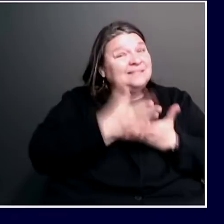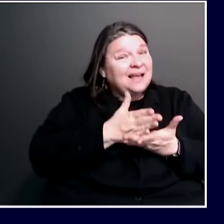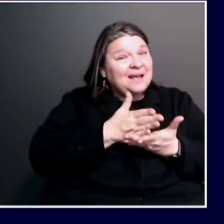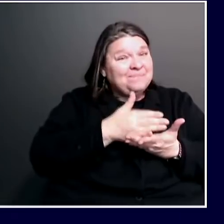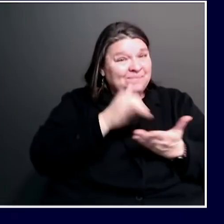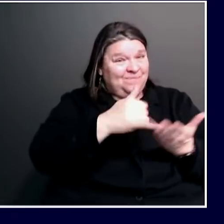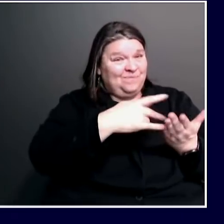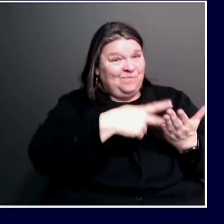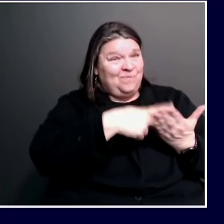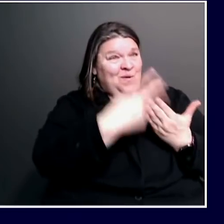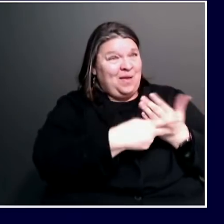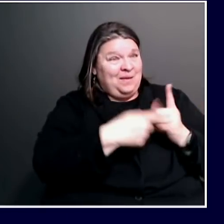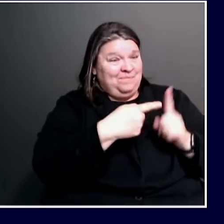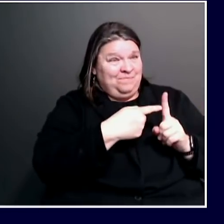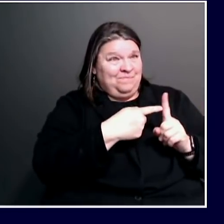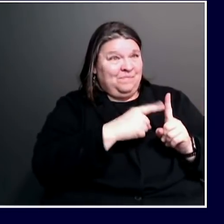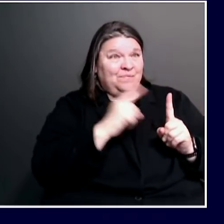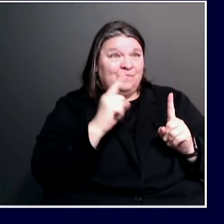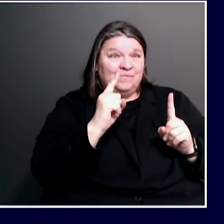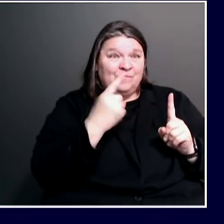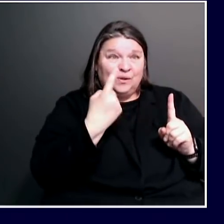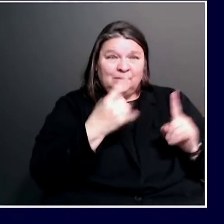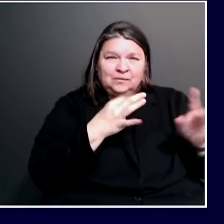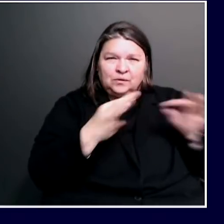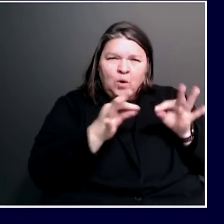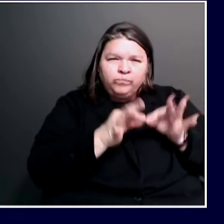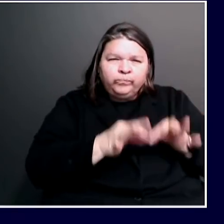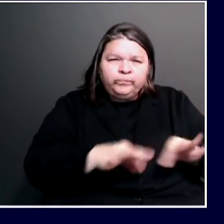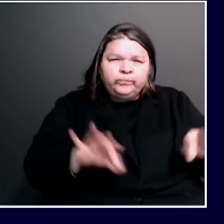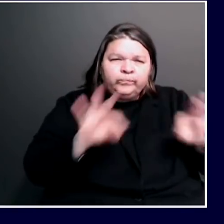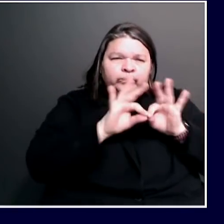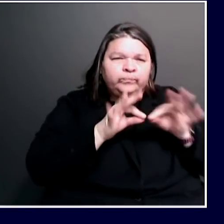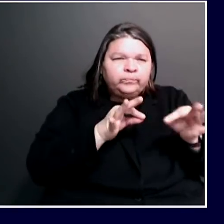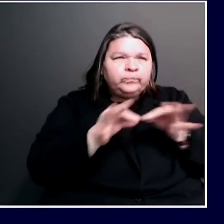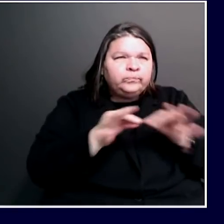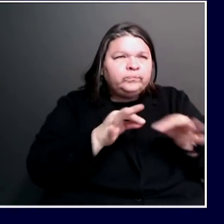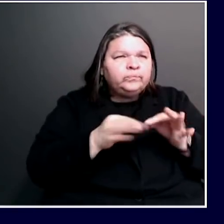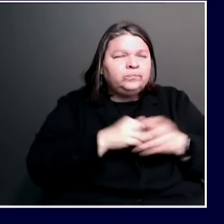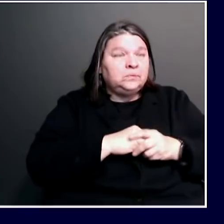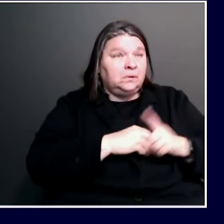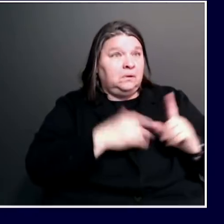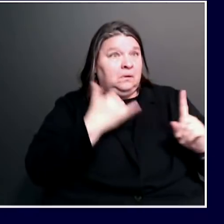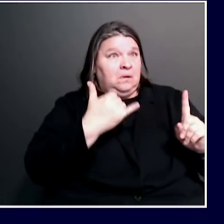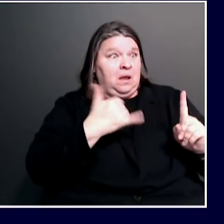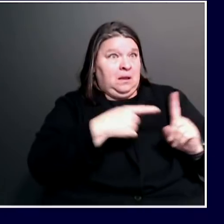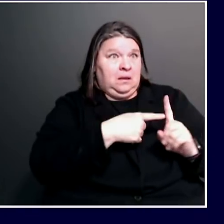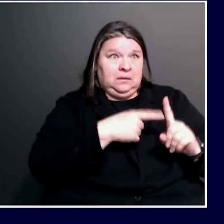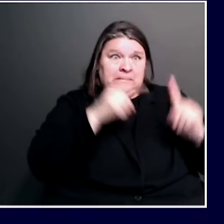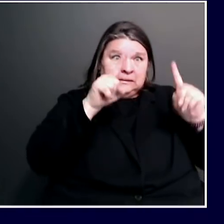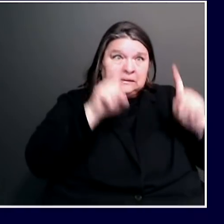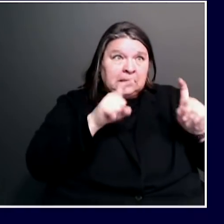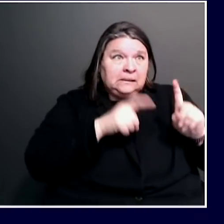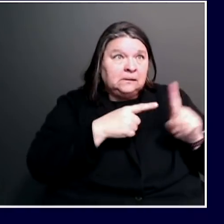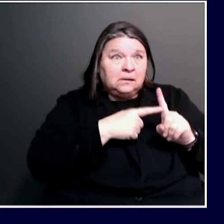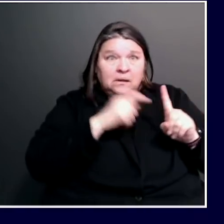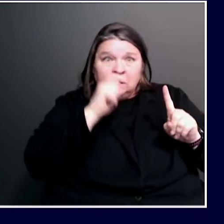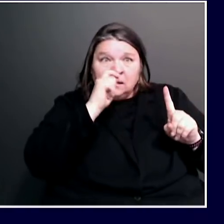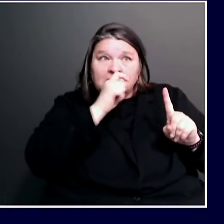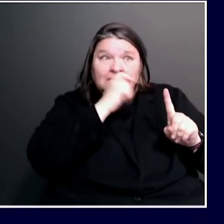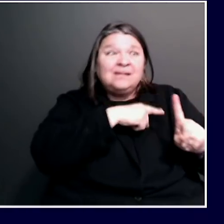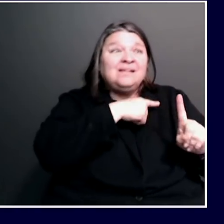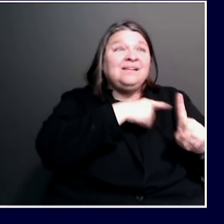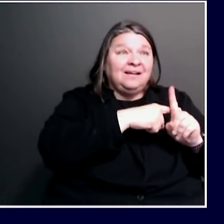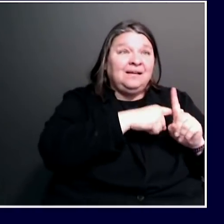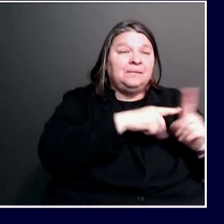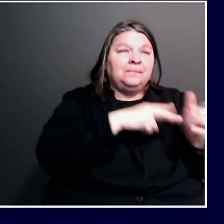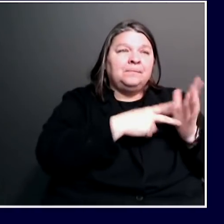thing is that if you test positive for COVID, you should do the right things.